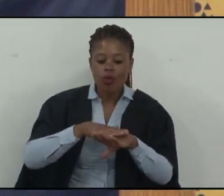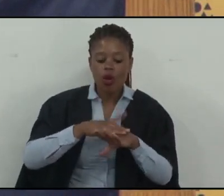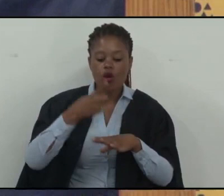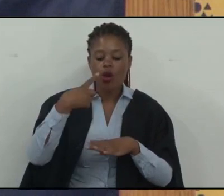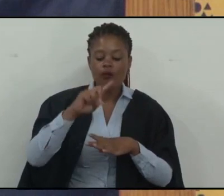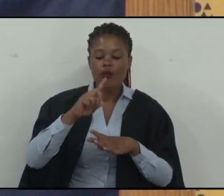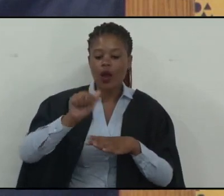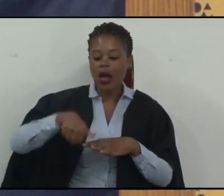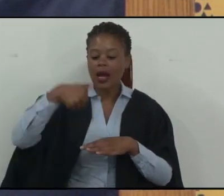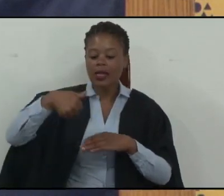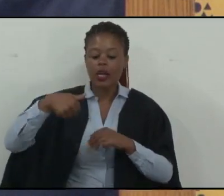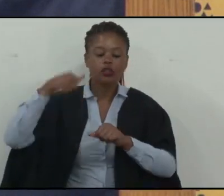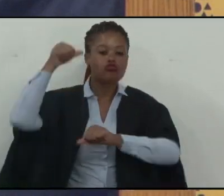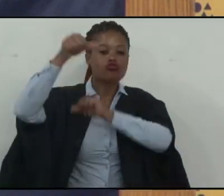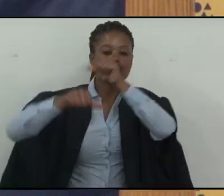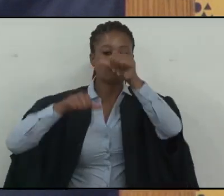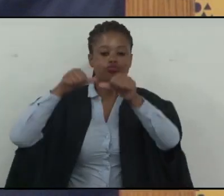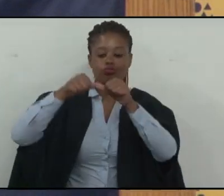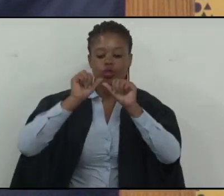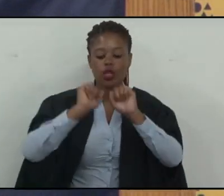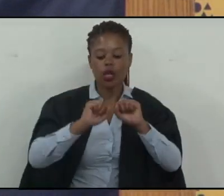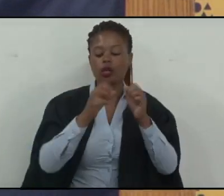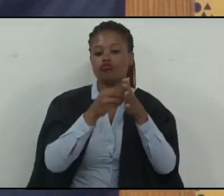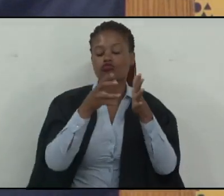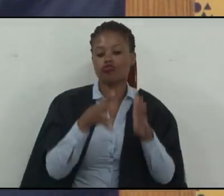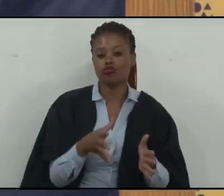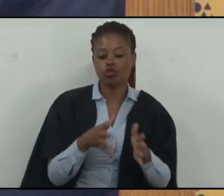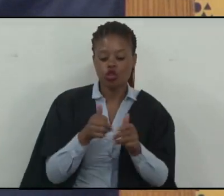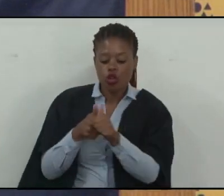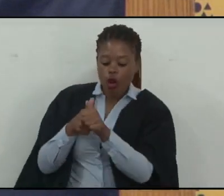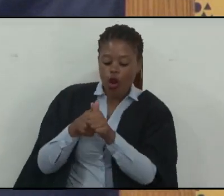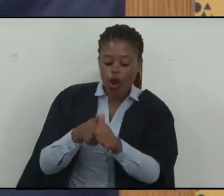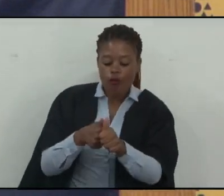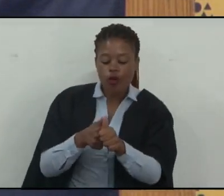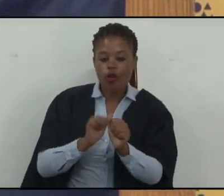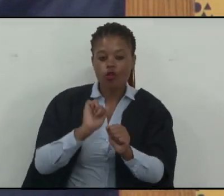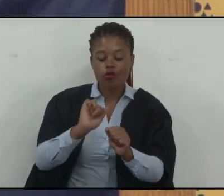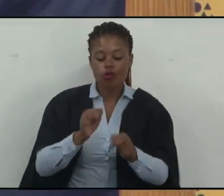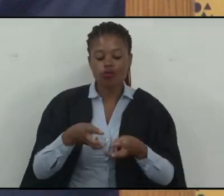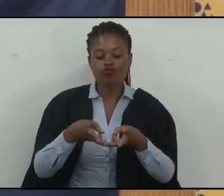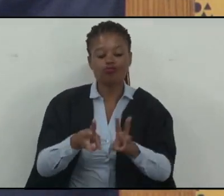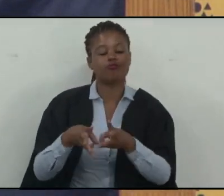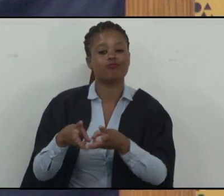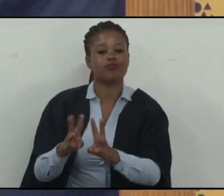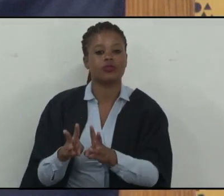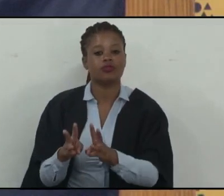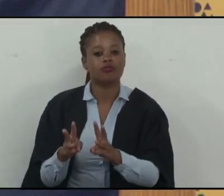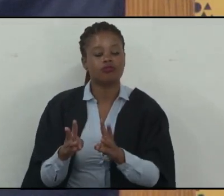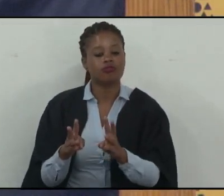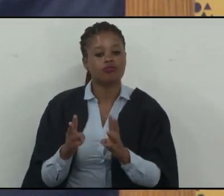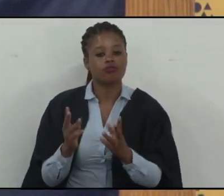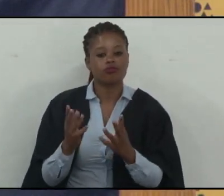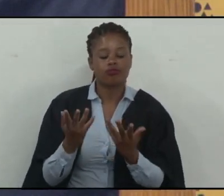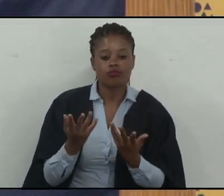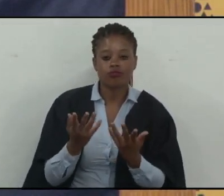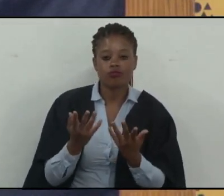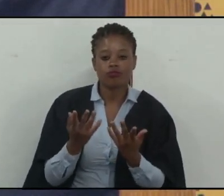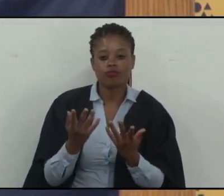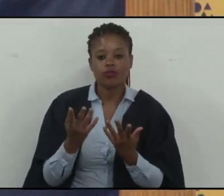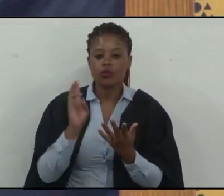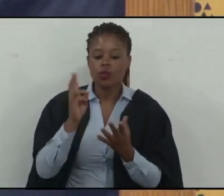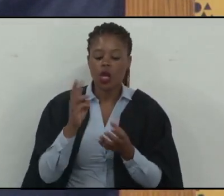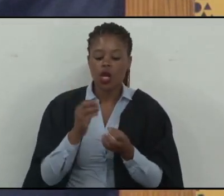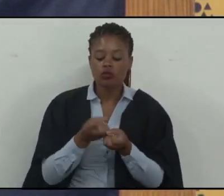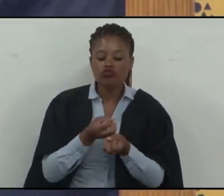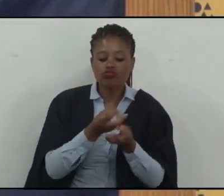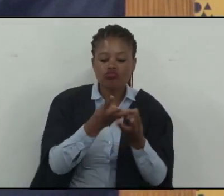next generation of students following it in your footsteps, be it through mentoring, contributing